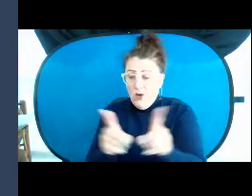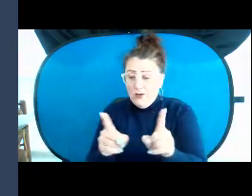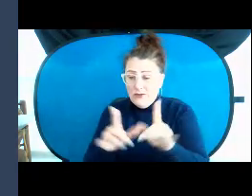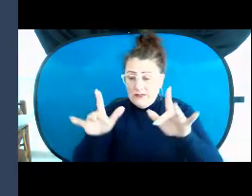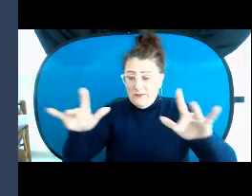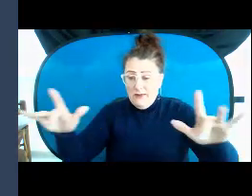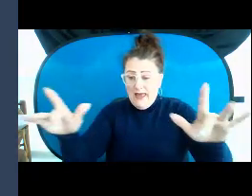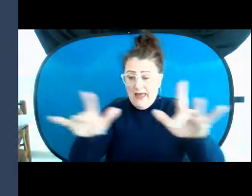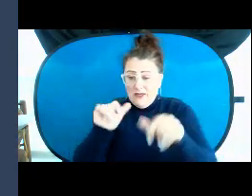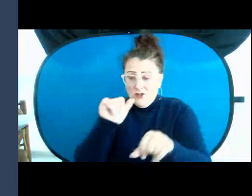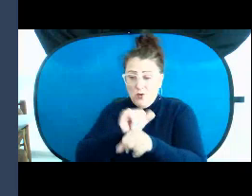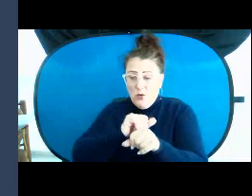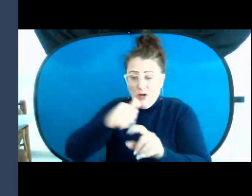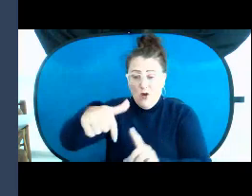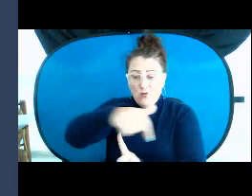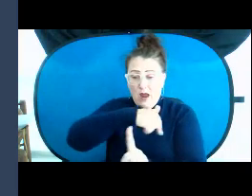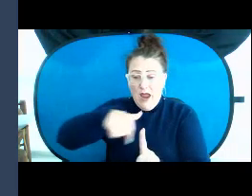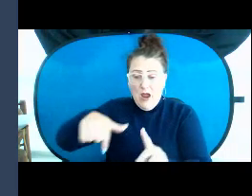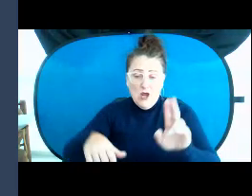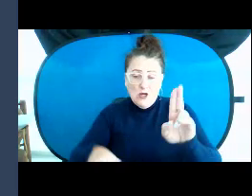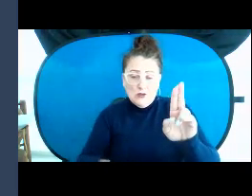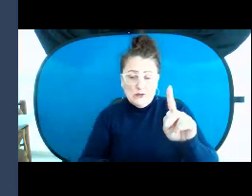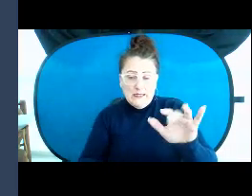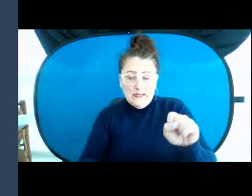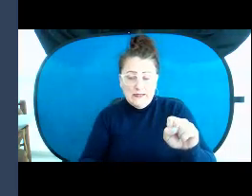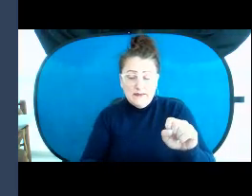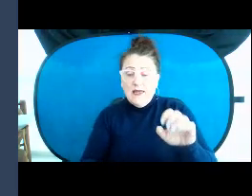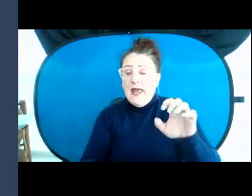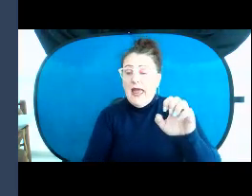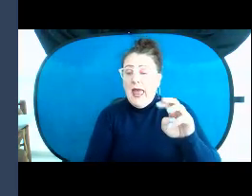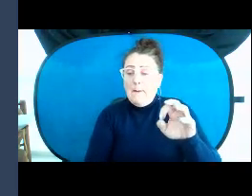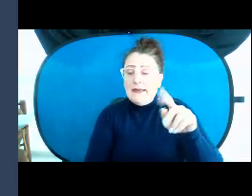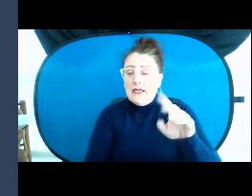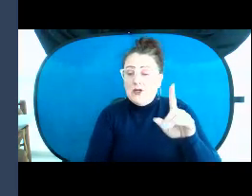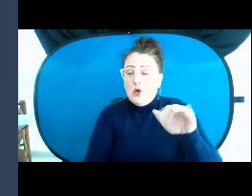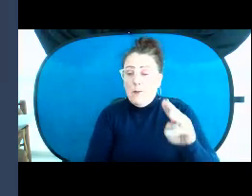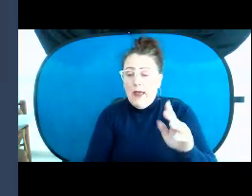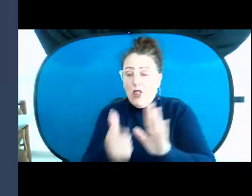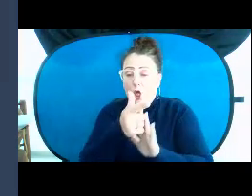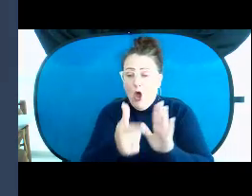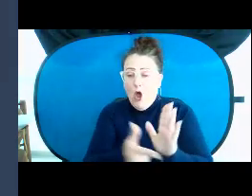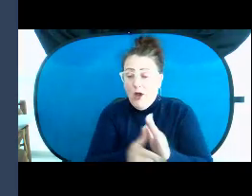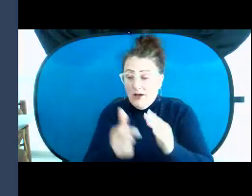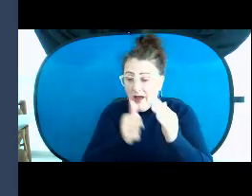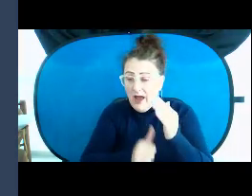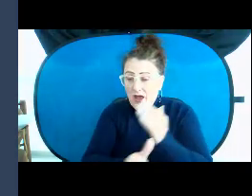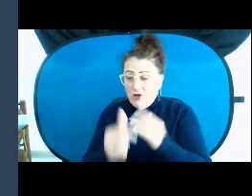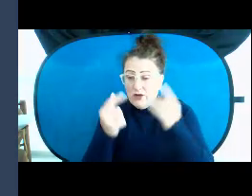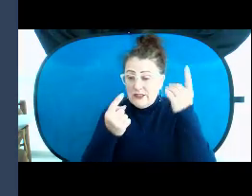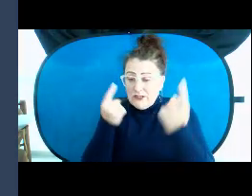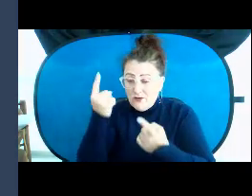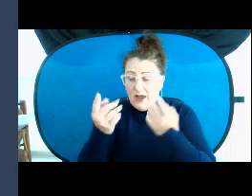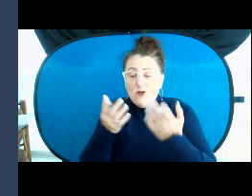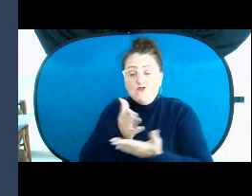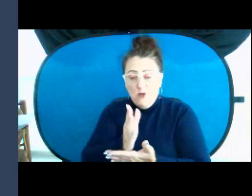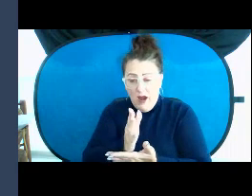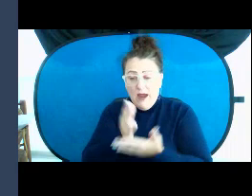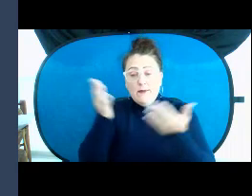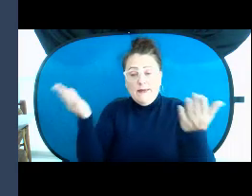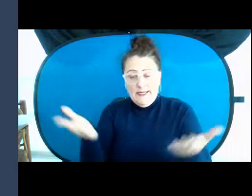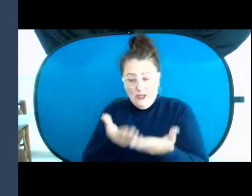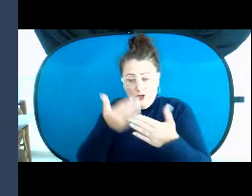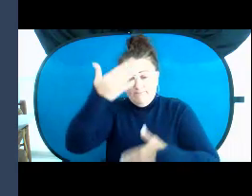utilities. Under eminent domain law, a property owner whose property is under condemnation consideration has the right to appear before the commission